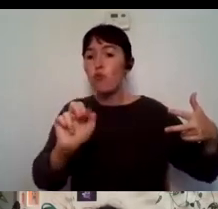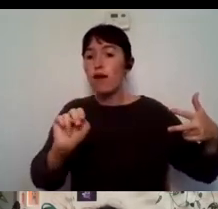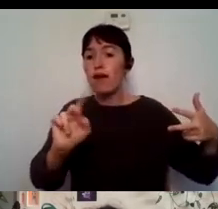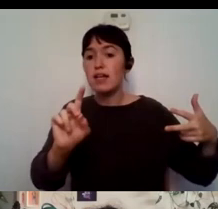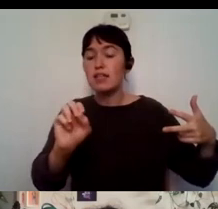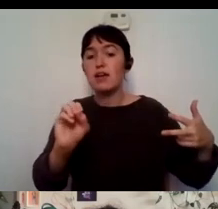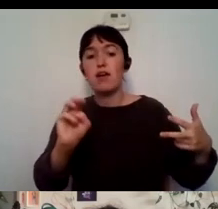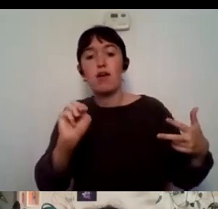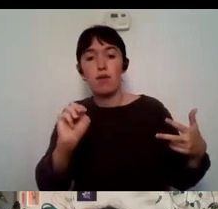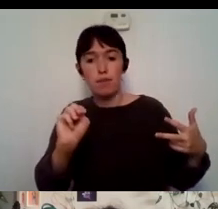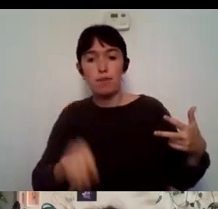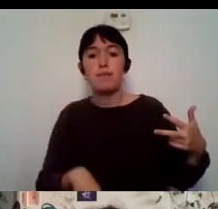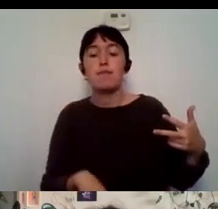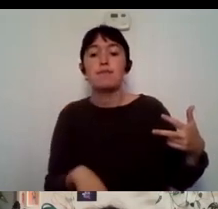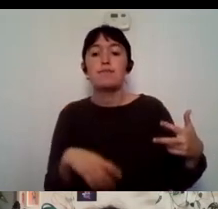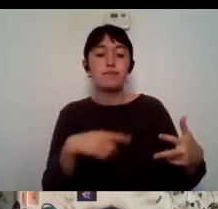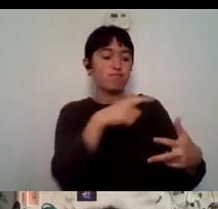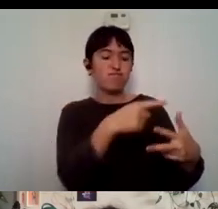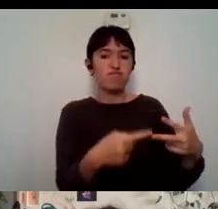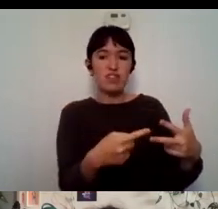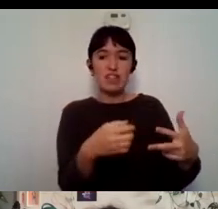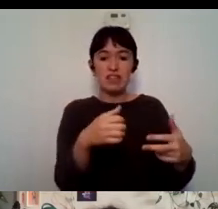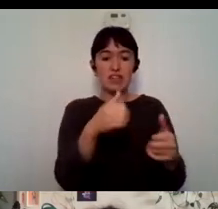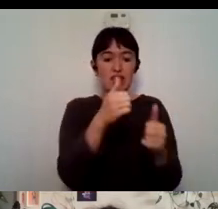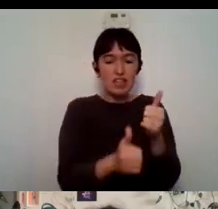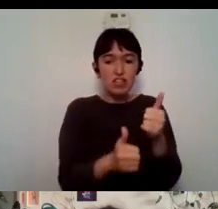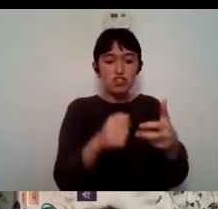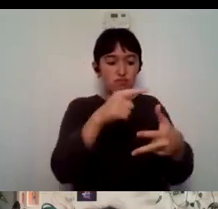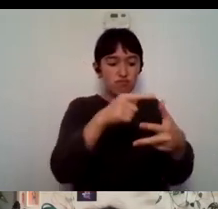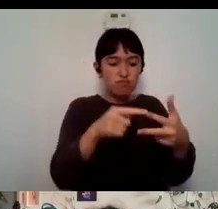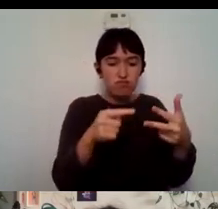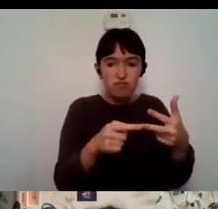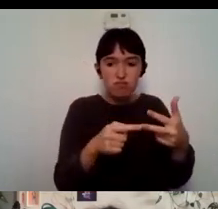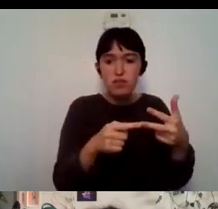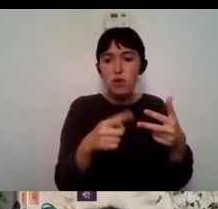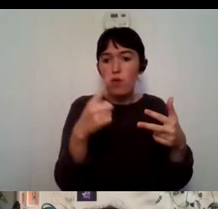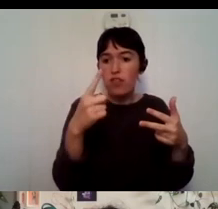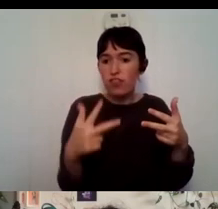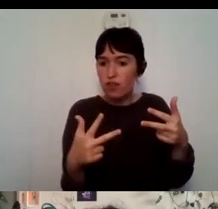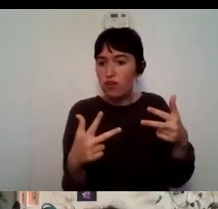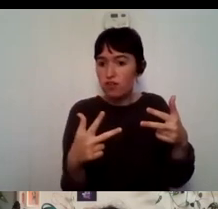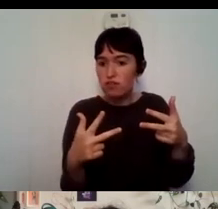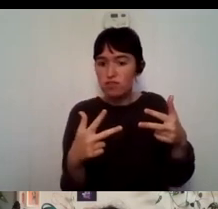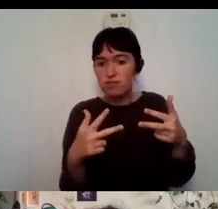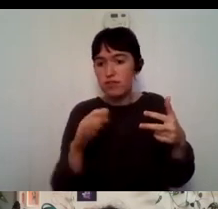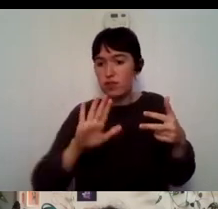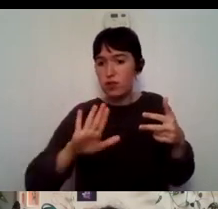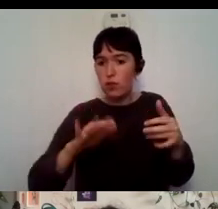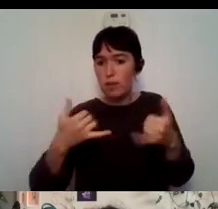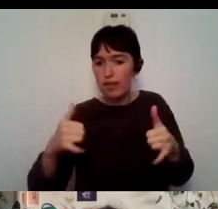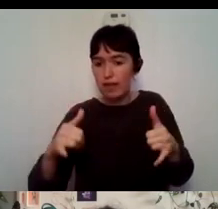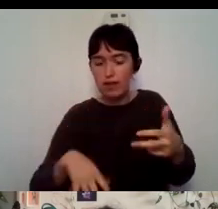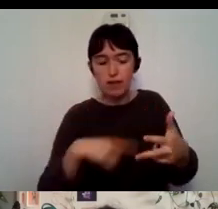responses a third of the time. And this is kind of what you do after a win. So once you've